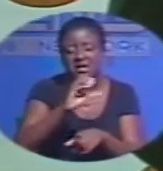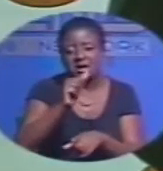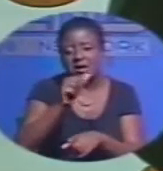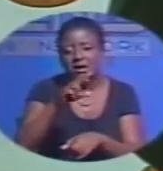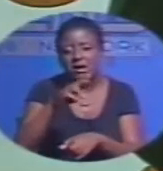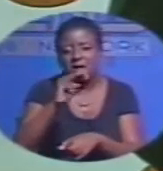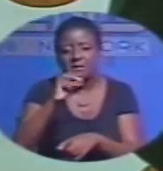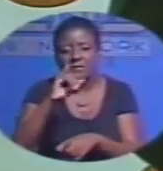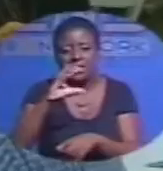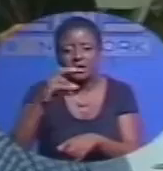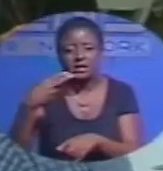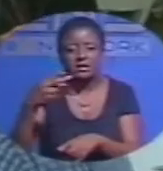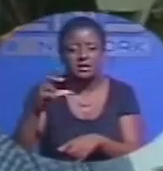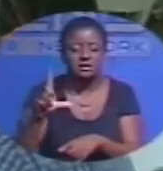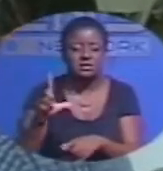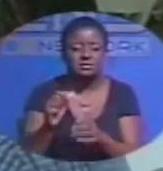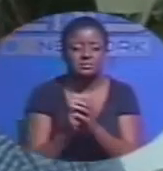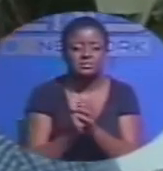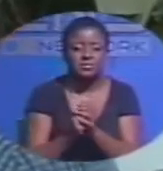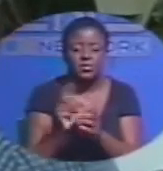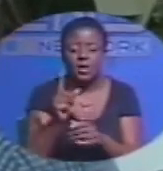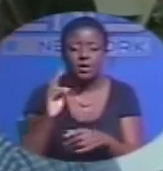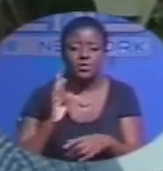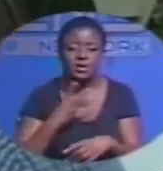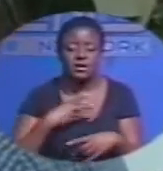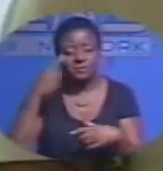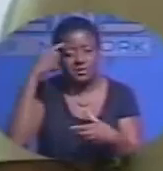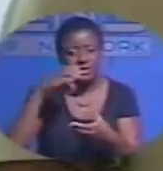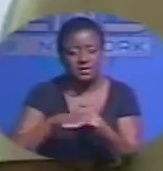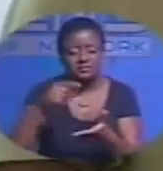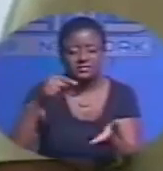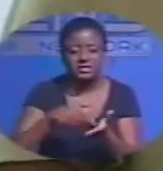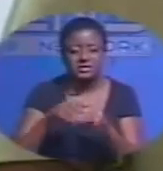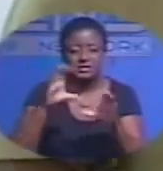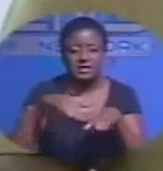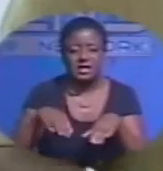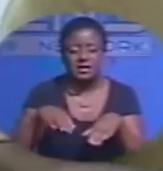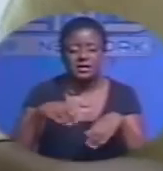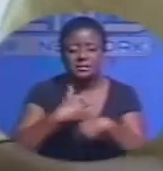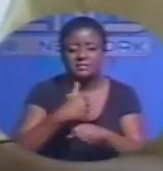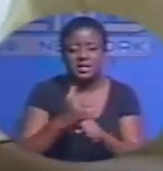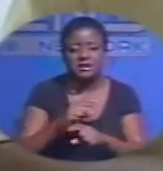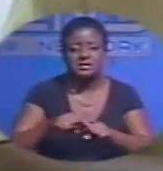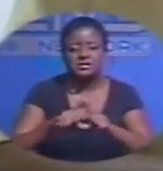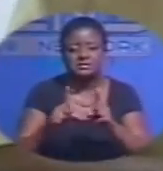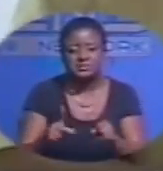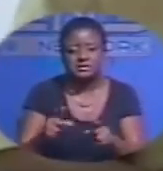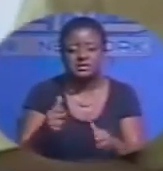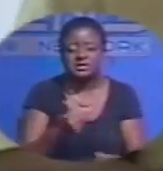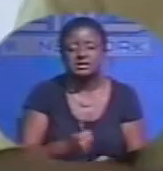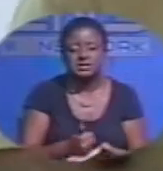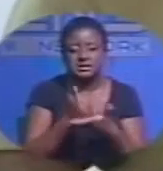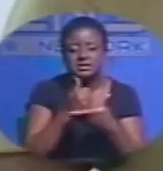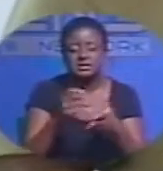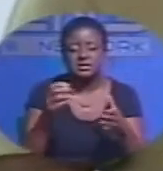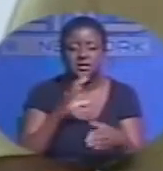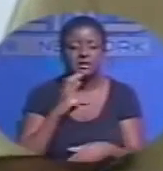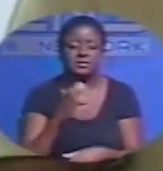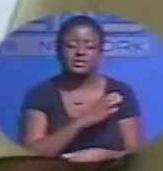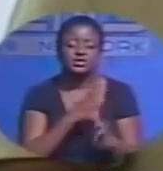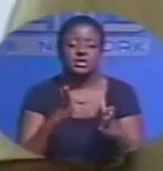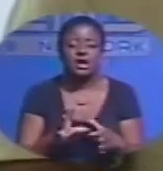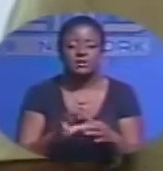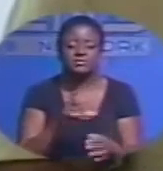program can make a difference. Assistant Commissioner of Police Leon Bethel agrees. This is a refined